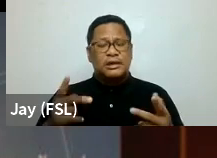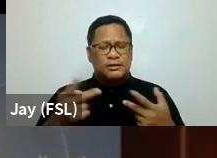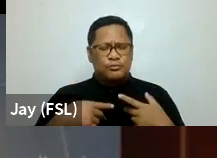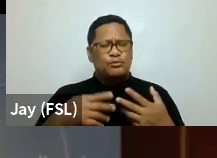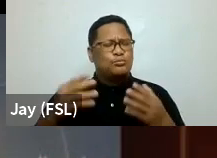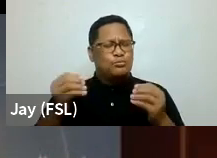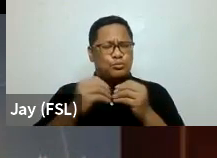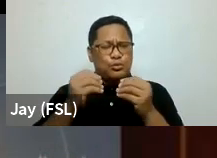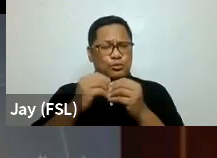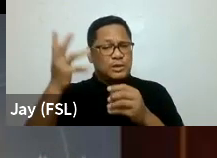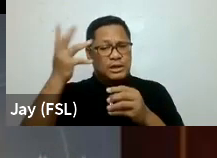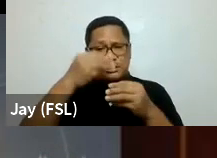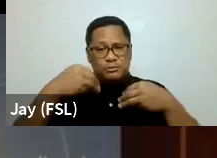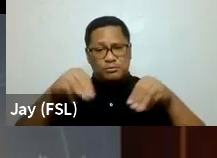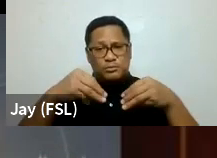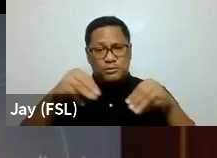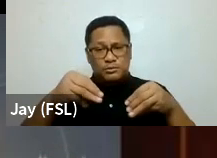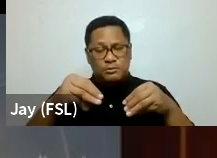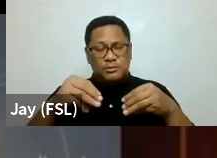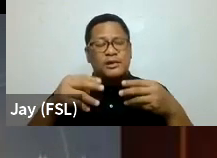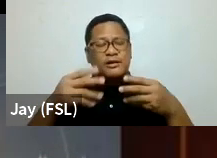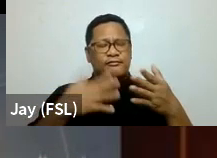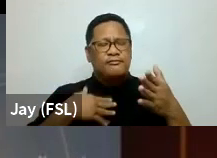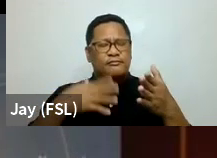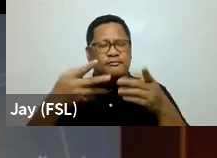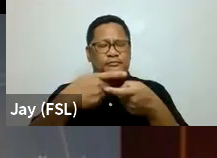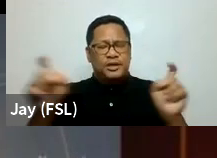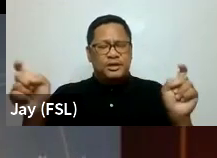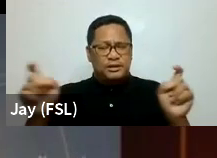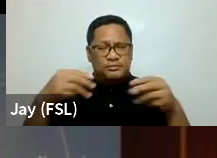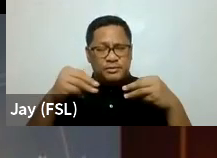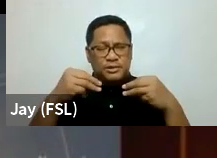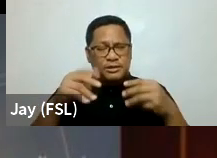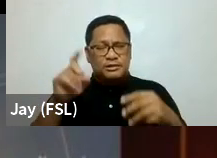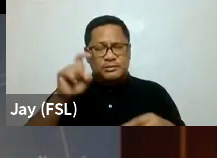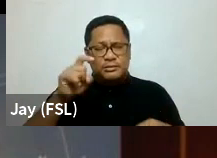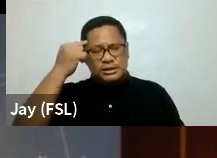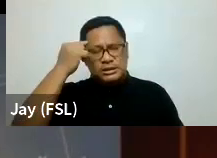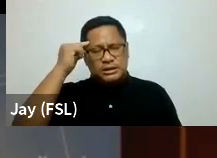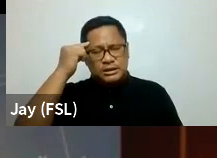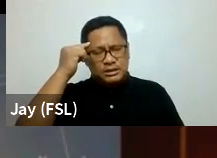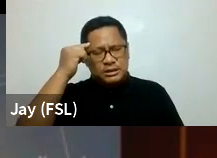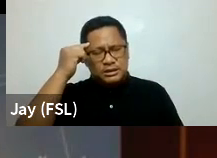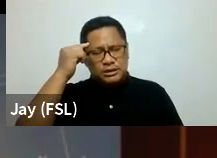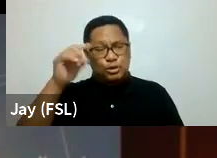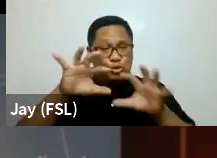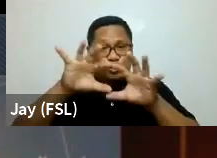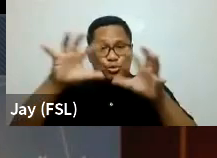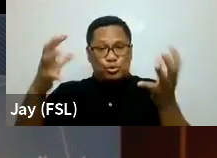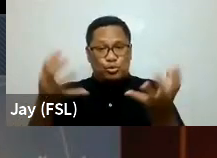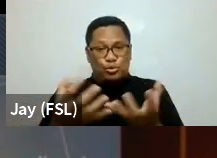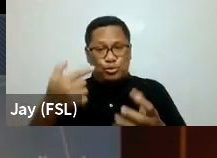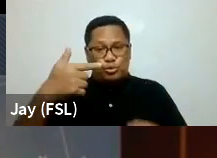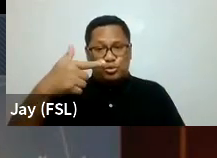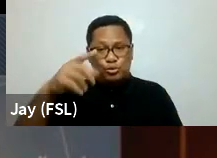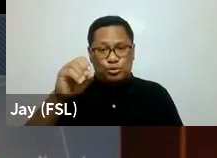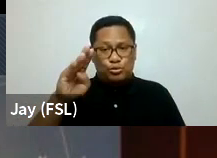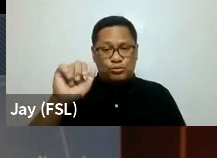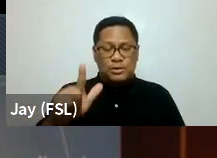market, if we want to have a bigger market, then we should think globally. We should think